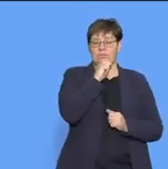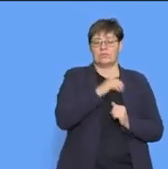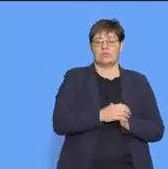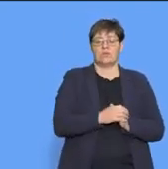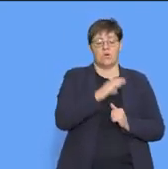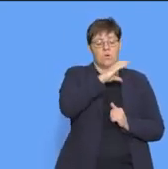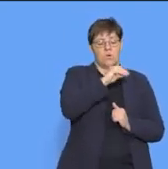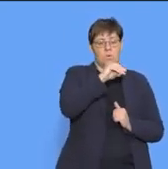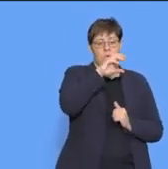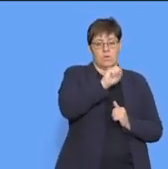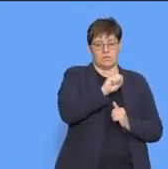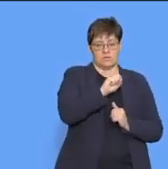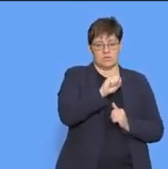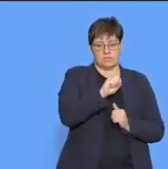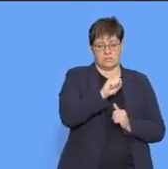using